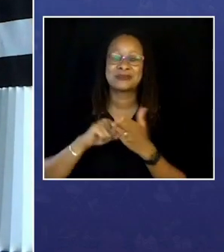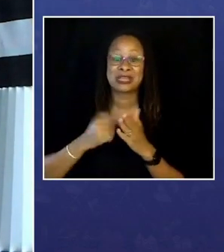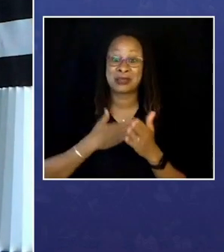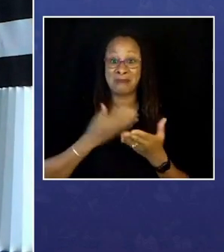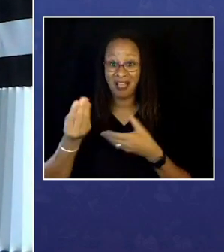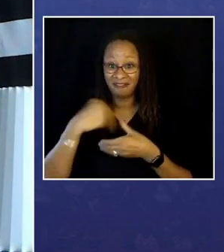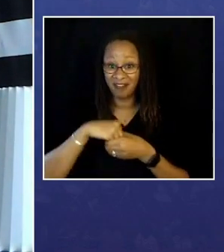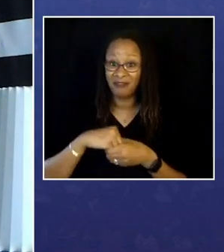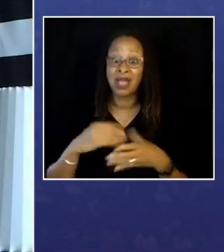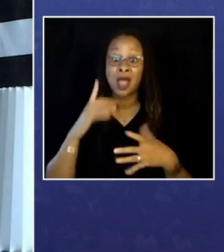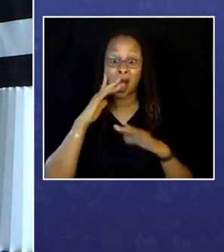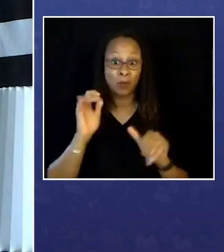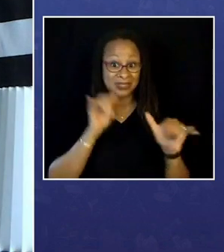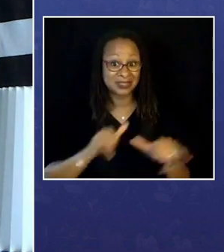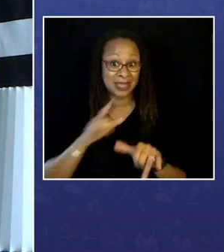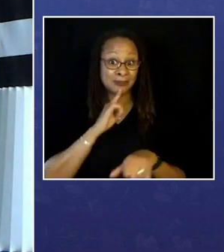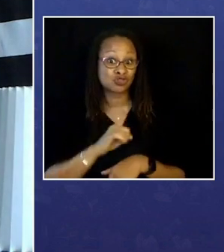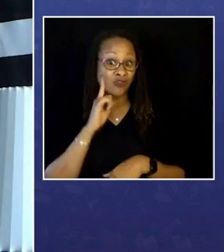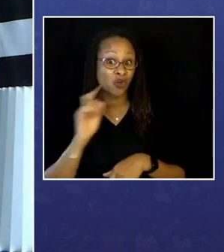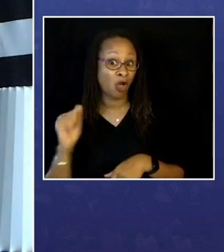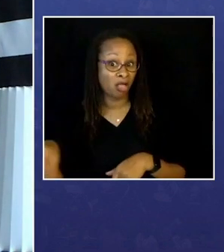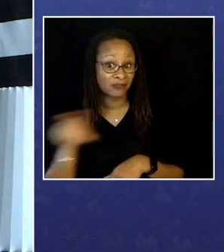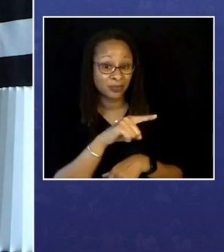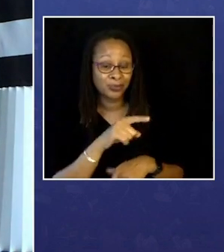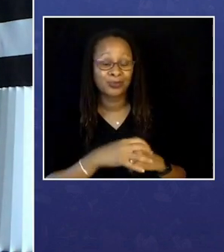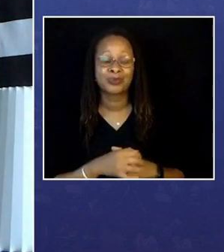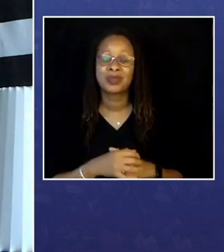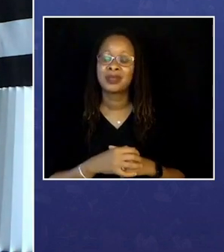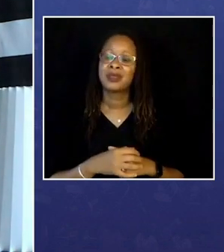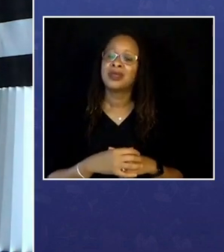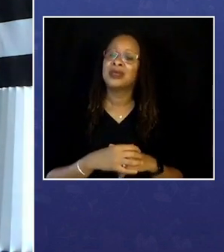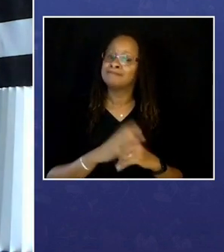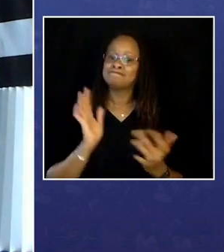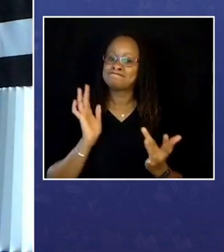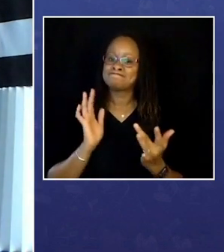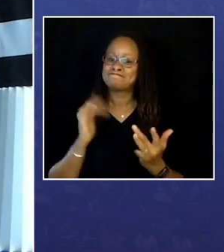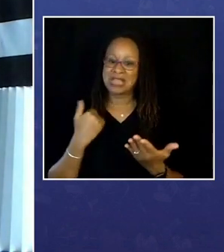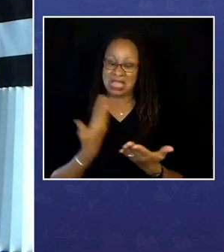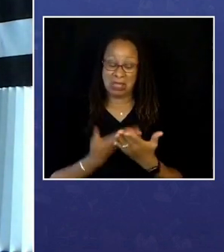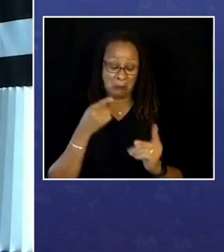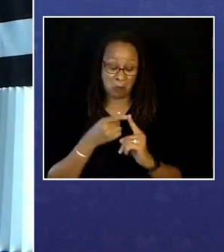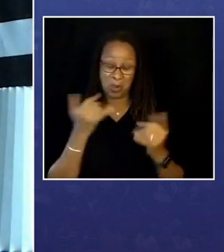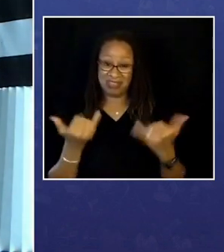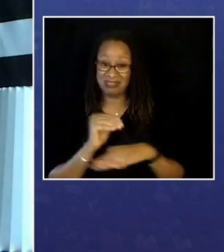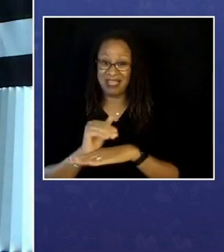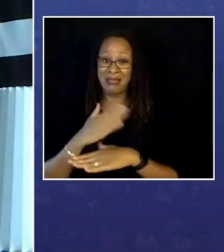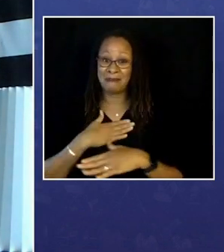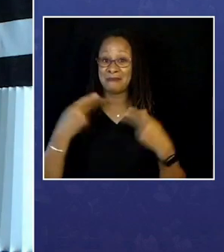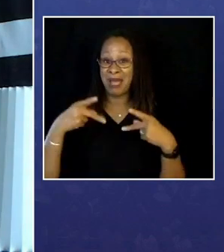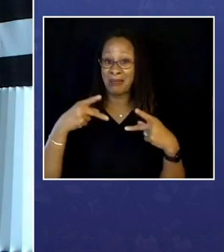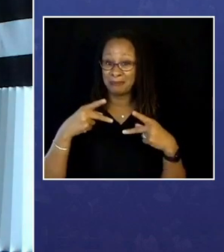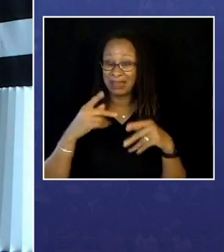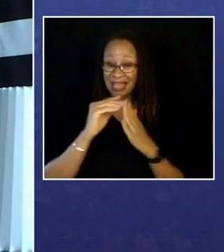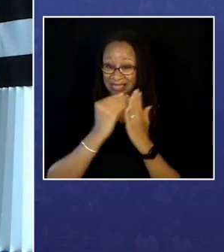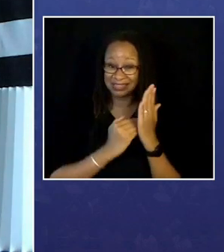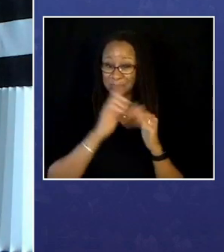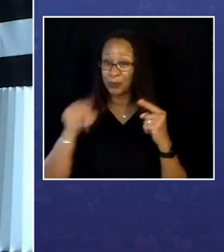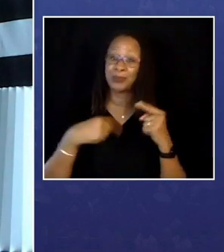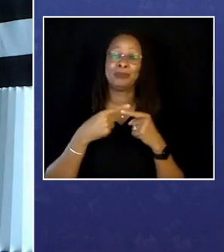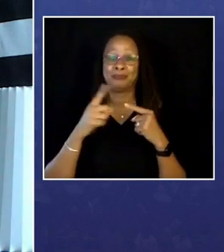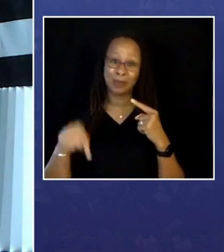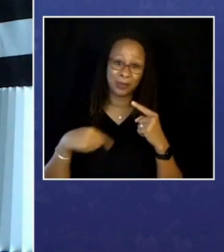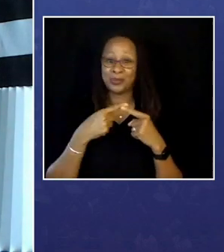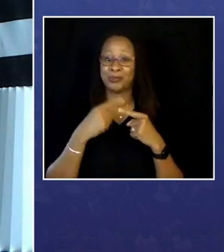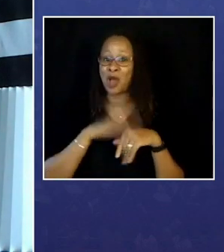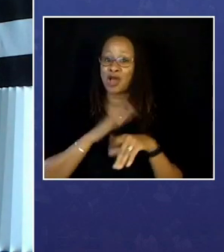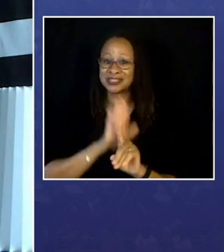my involvement, and I hope the same is true for all of you. We've reached a point in the night where my playlist is looping back on